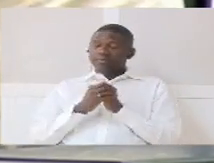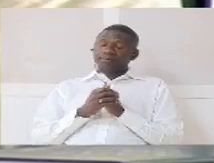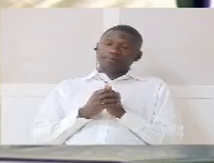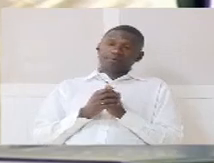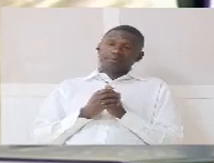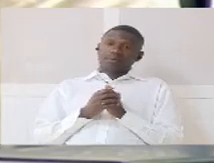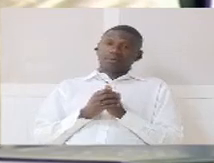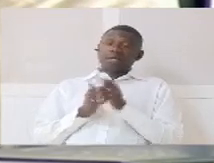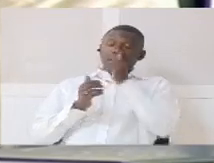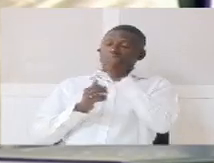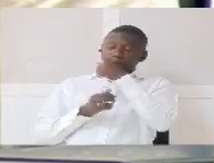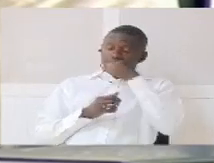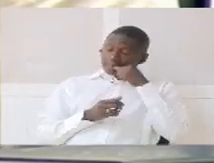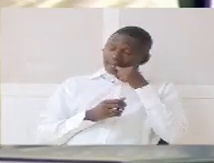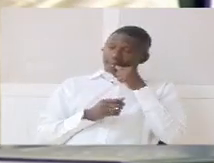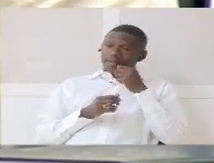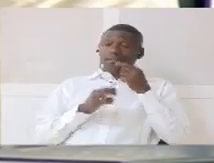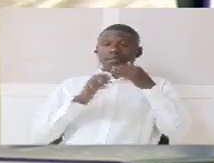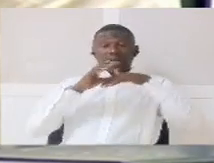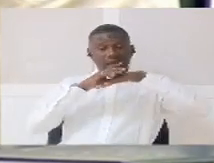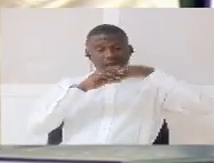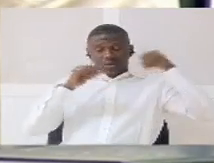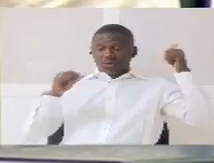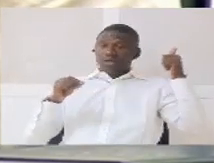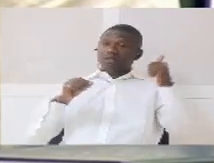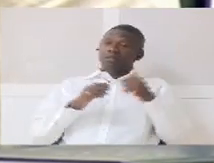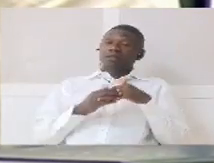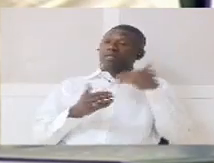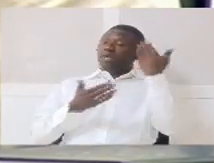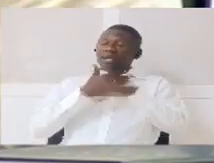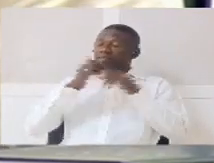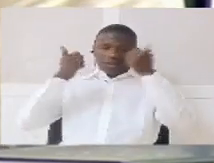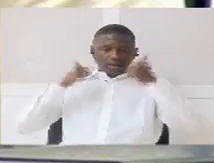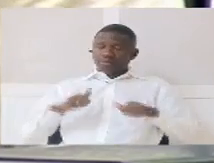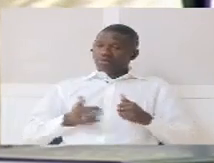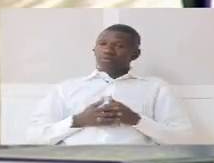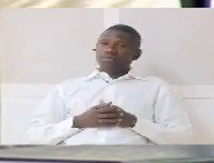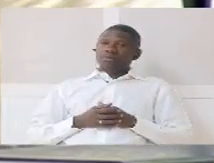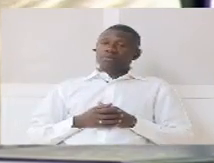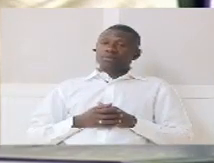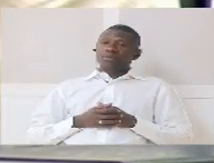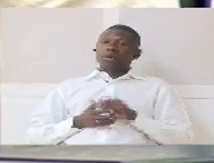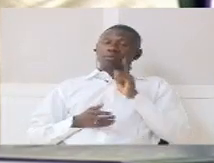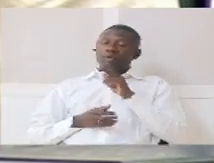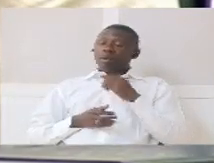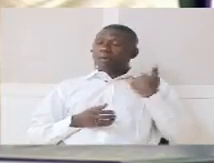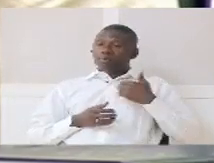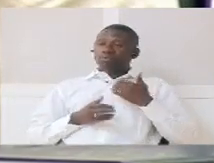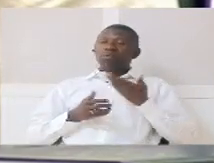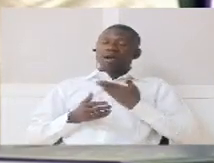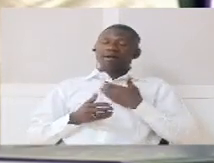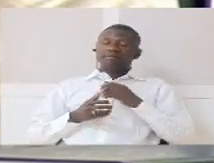secret and outside. It has never happened. But those who are